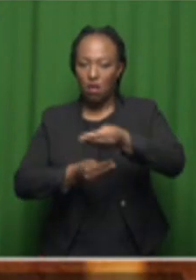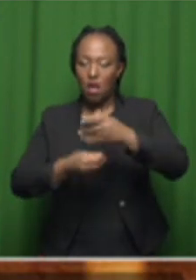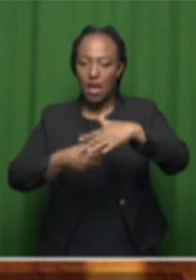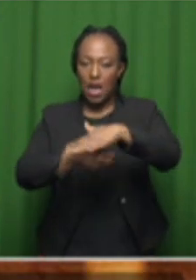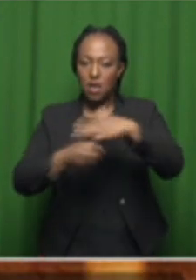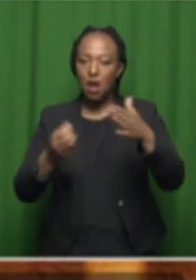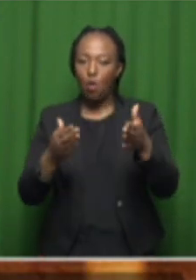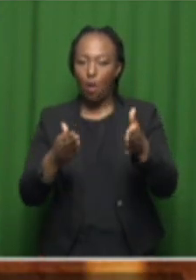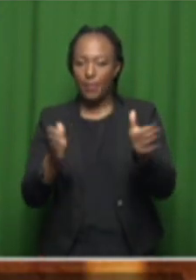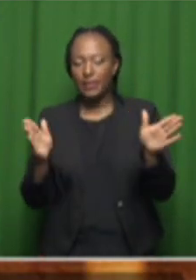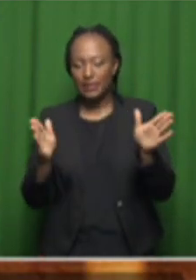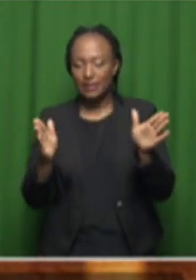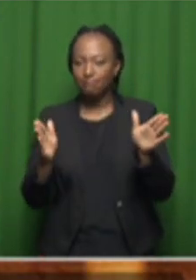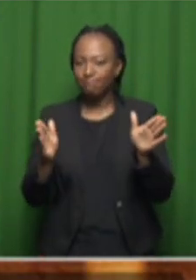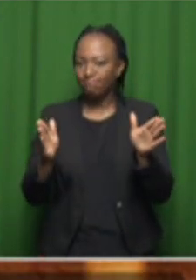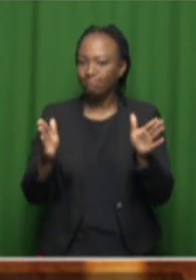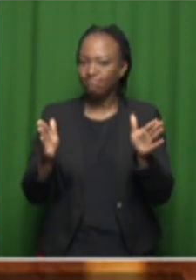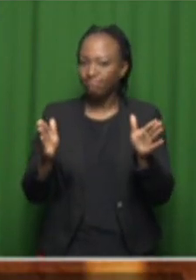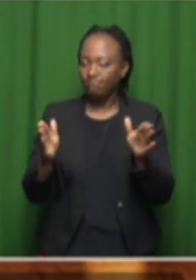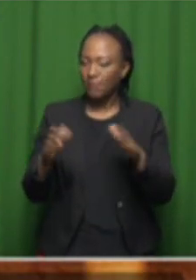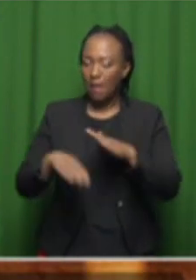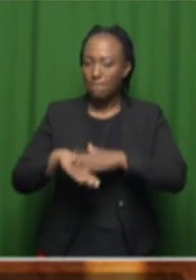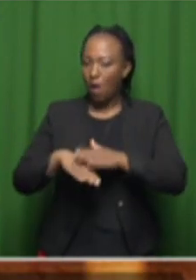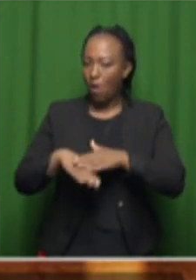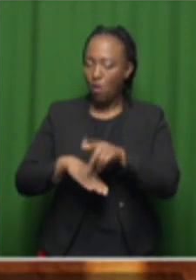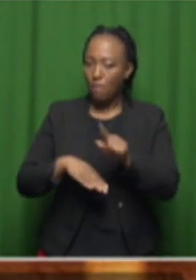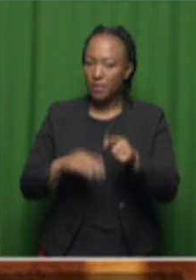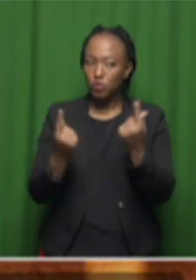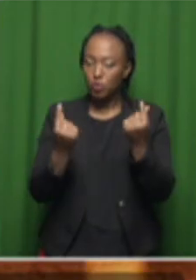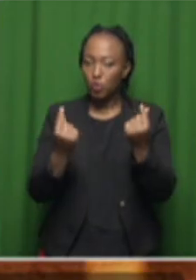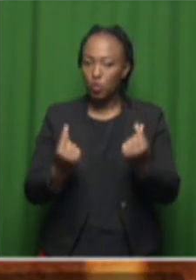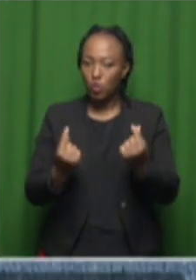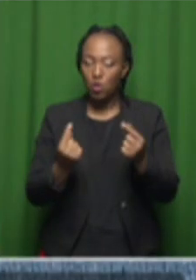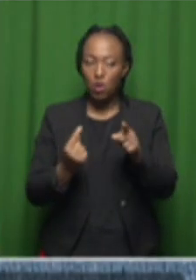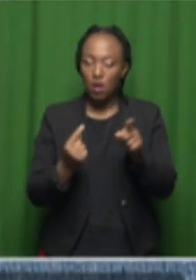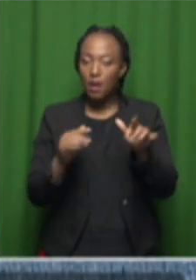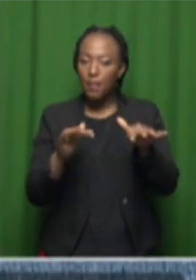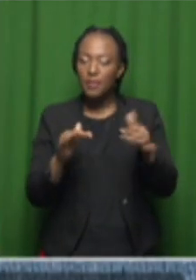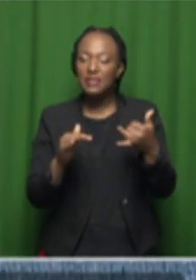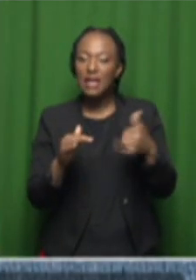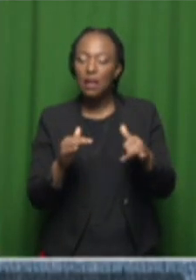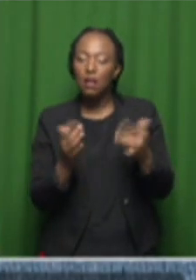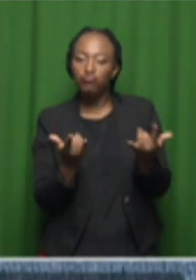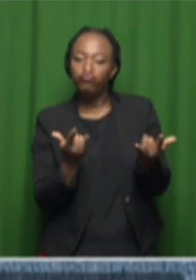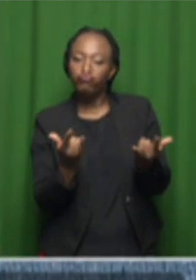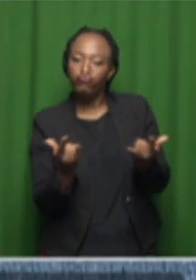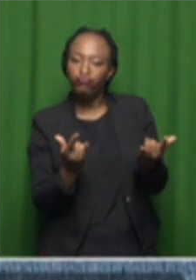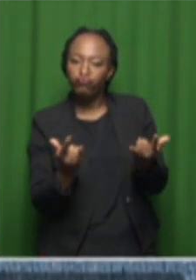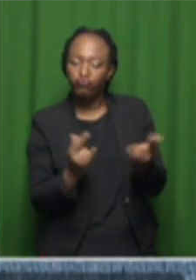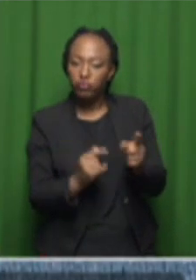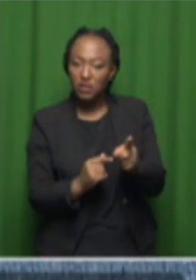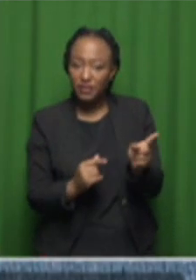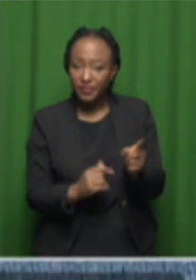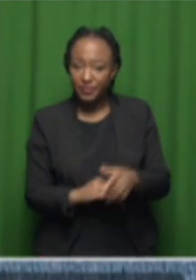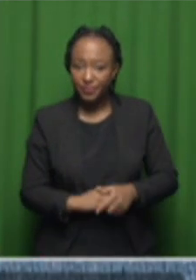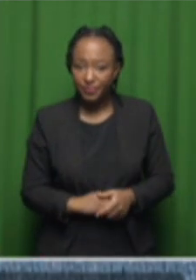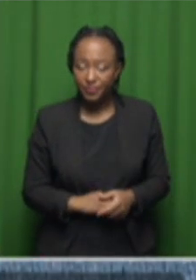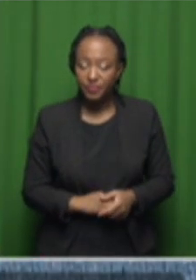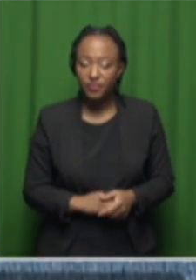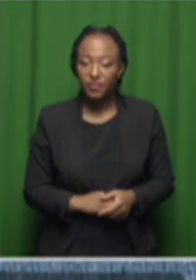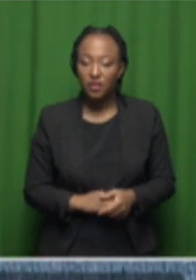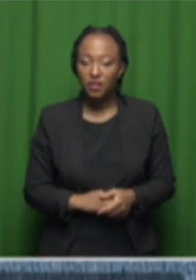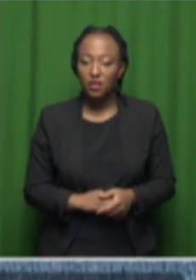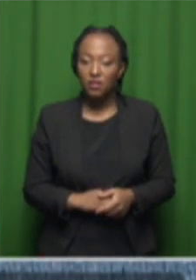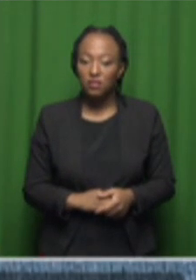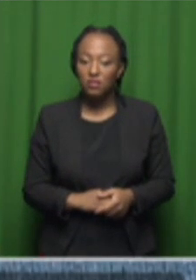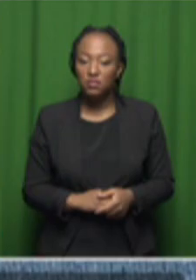taken. What more, though, needs to be done, particularly if we're looking at supporting informal traders as well? Yeah. Look, I think I don't know if a lot of